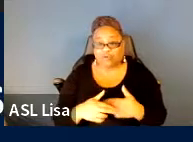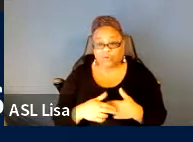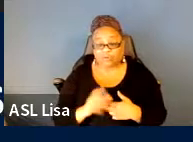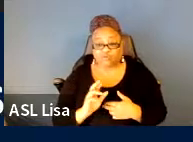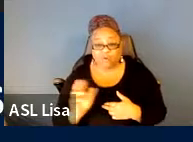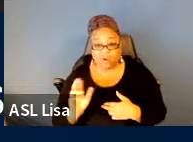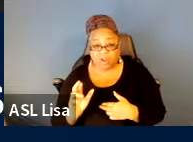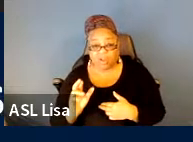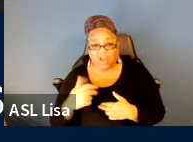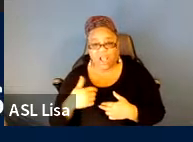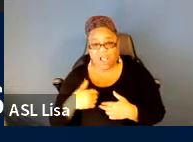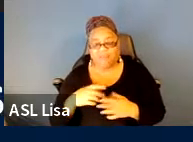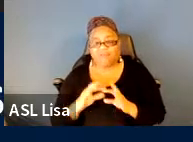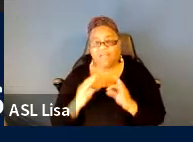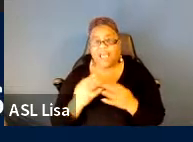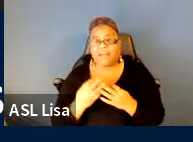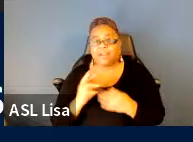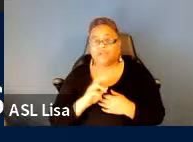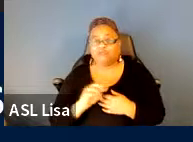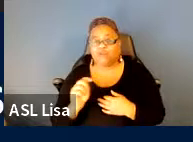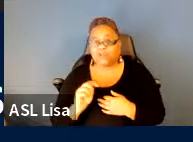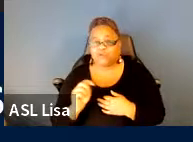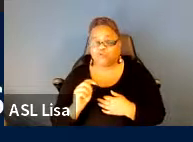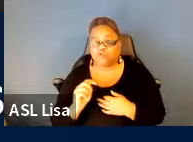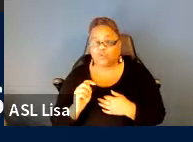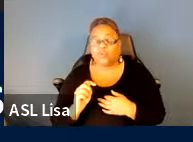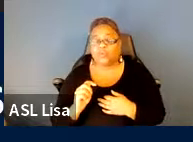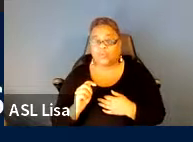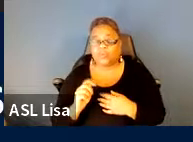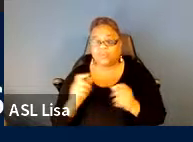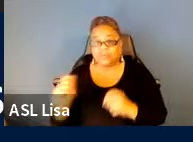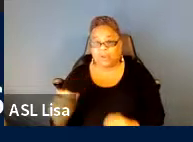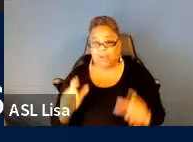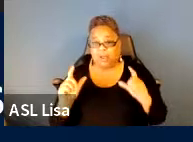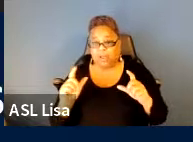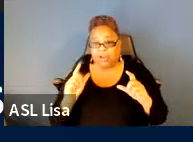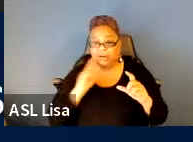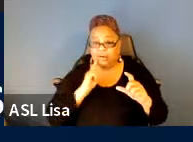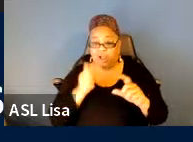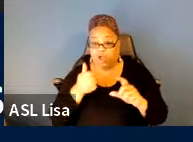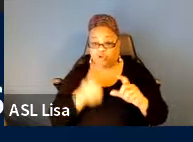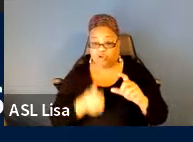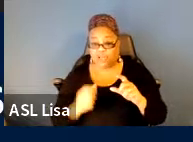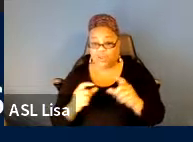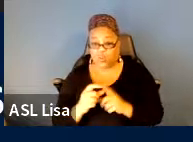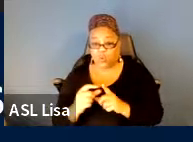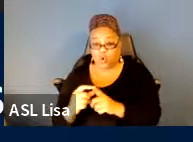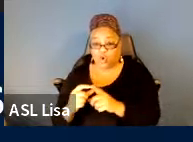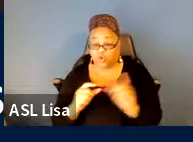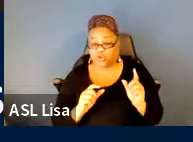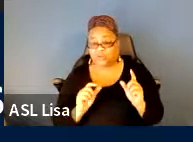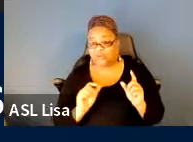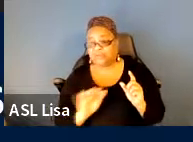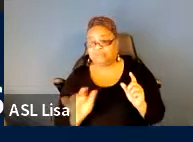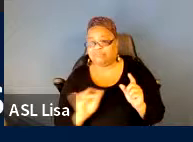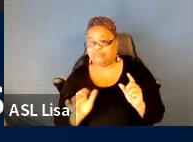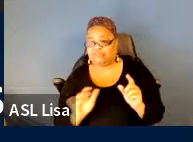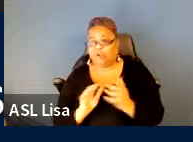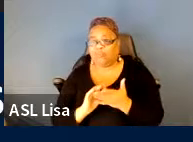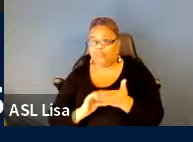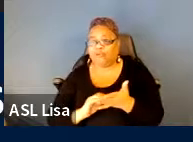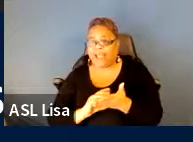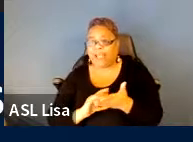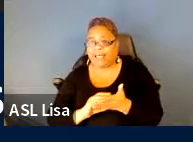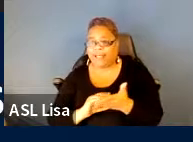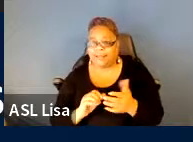family restroom sign with Braille below the text, quote, family restroom, unquote, and the ISA to the right of the